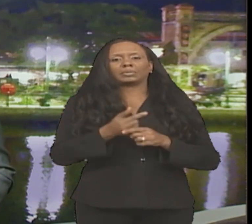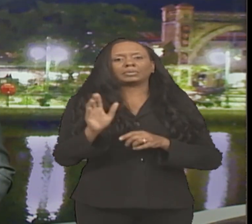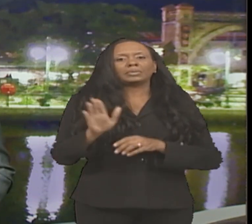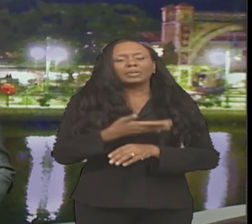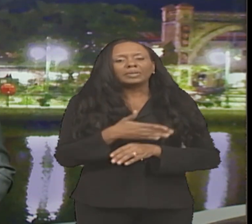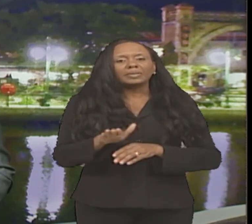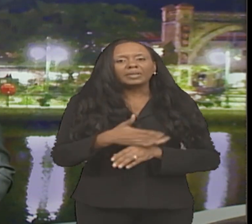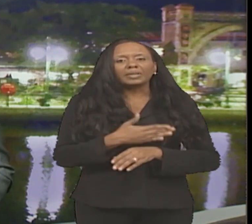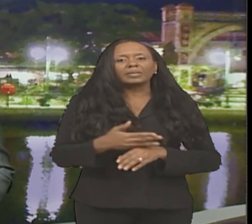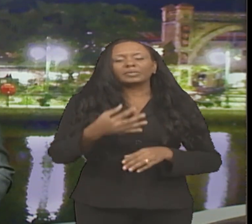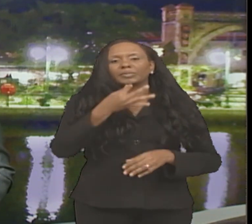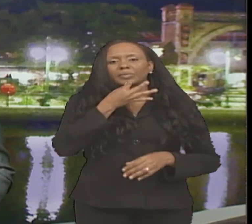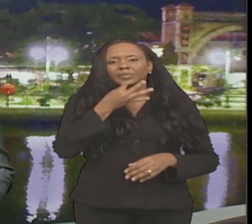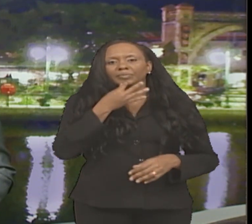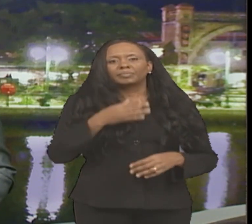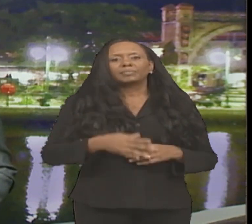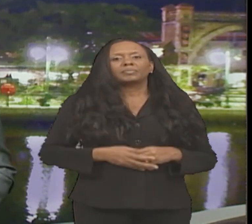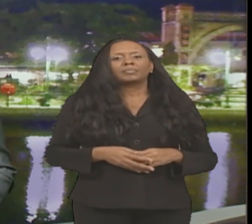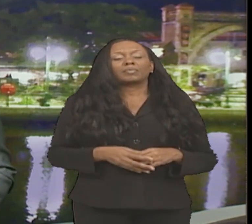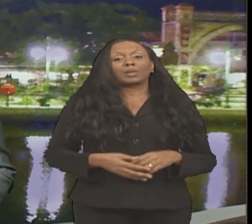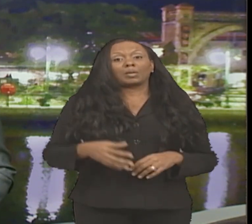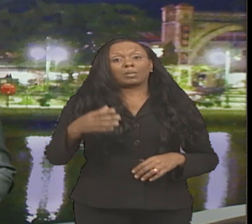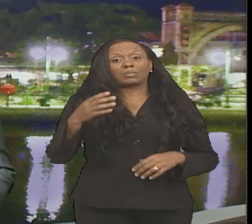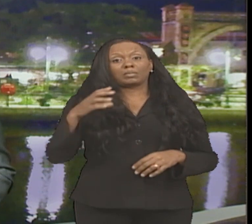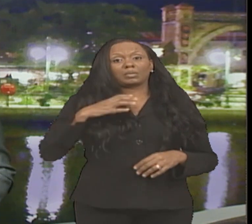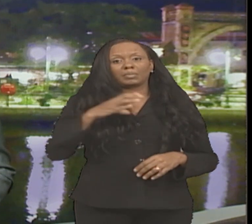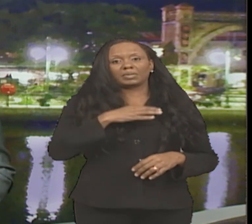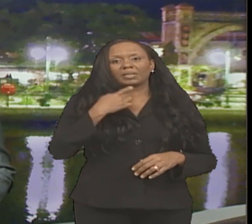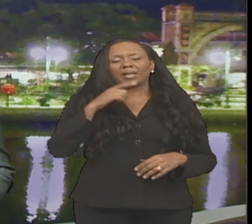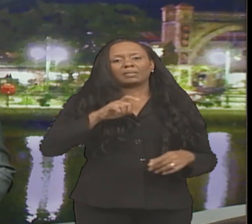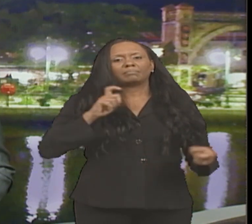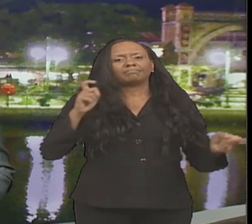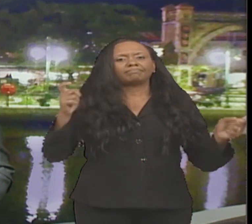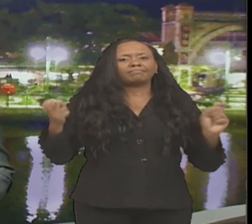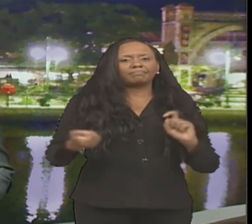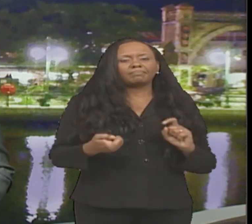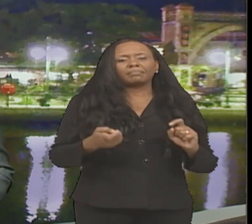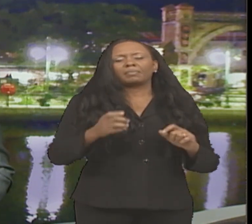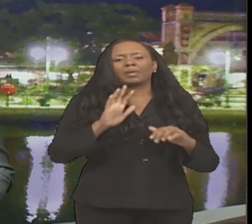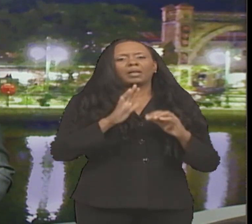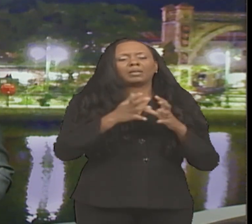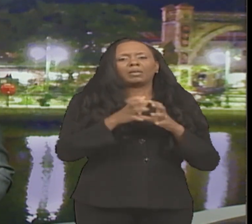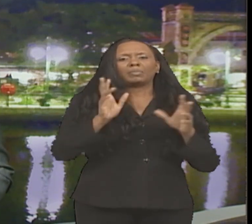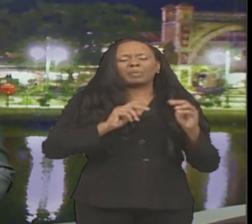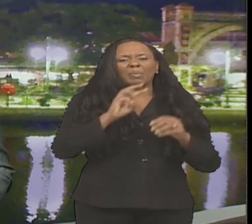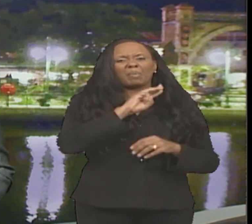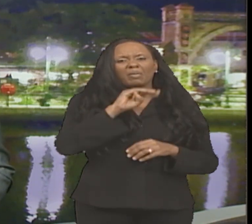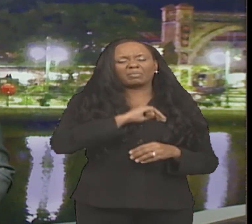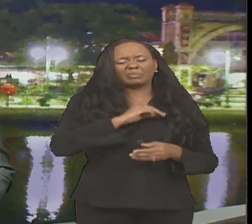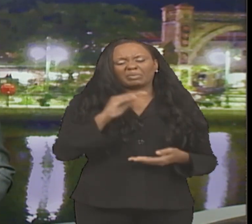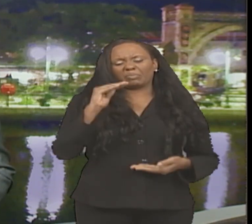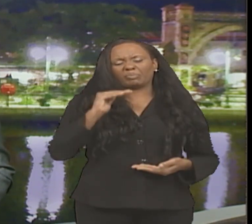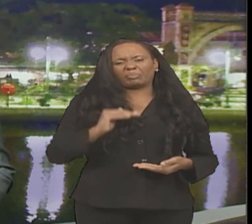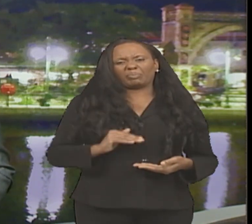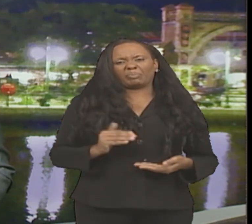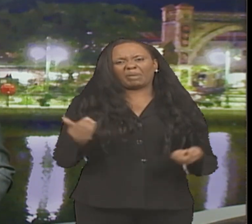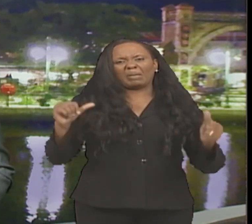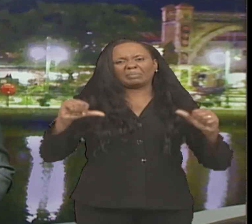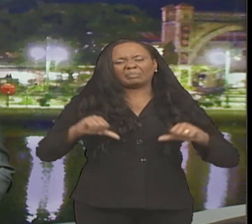Zimron Andrews of the organizing committee says there must be a turnaround as all age groups have been affected by this decline.